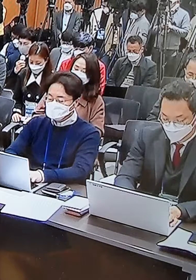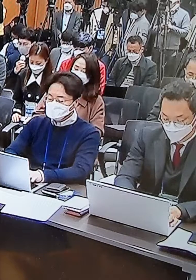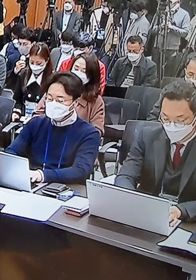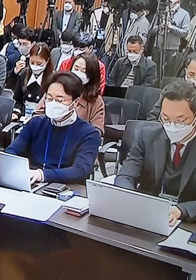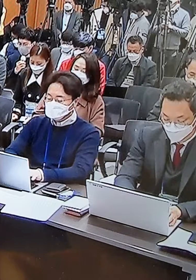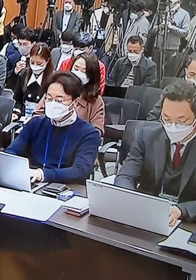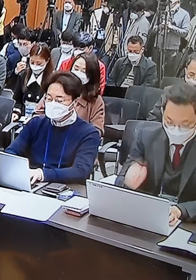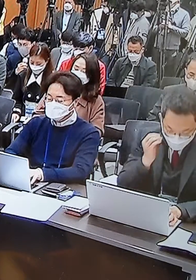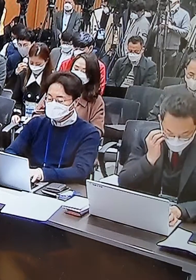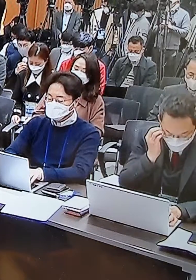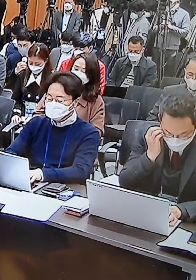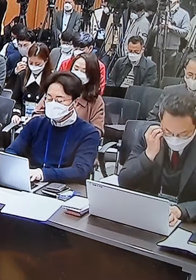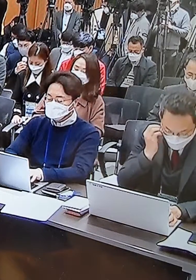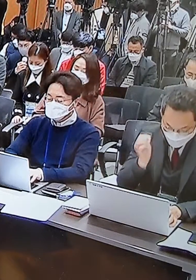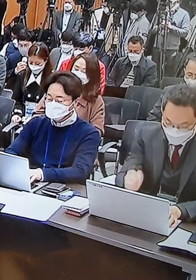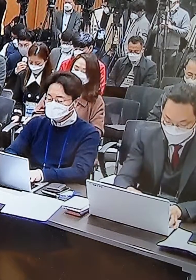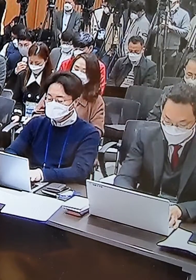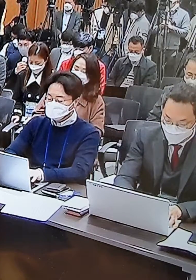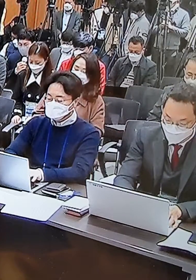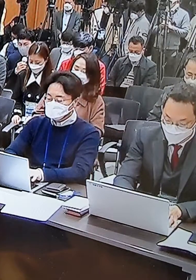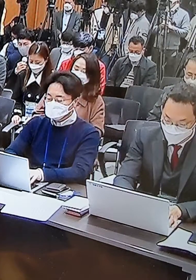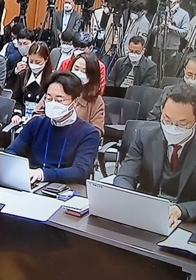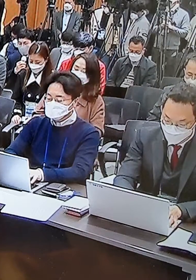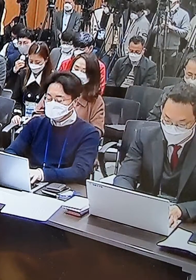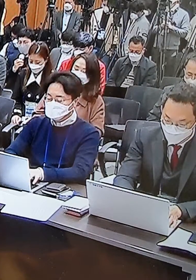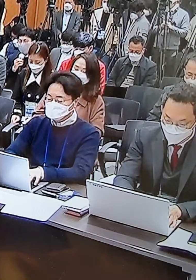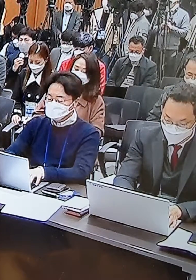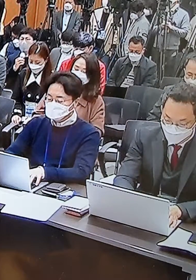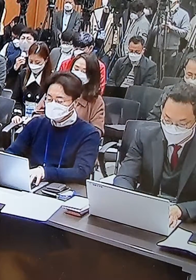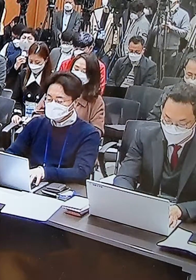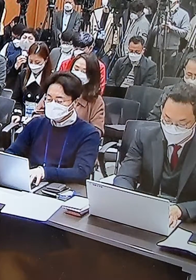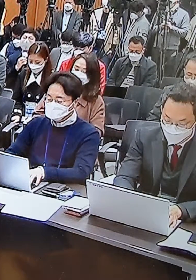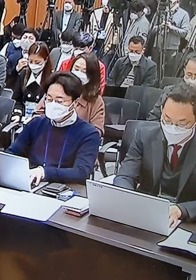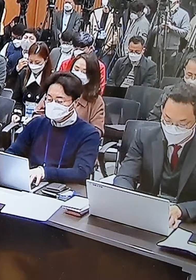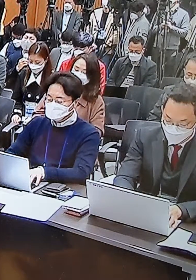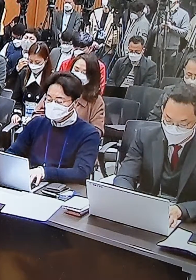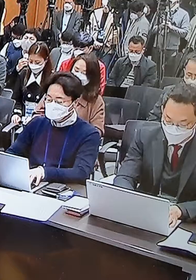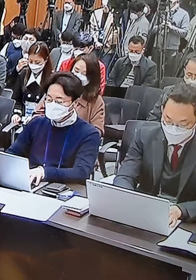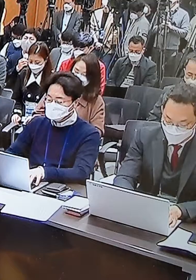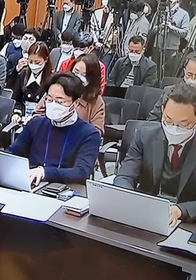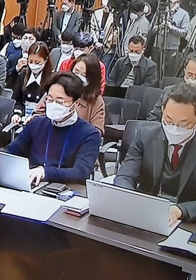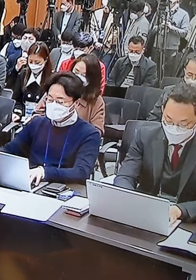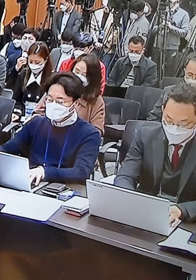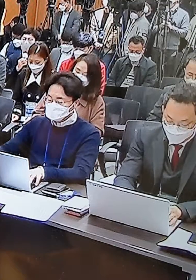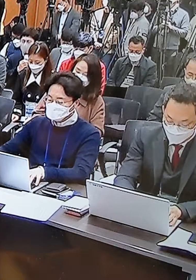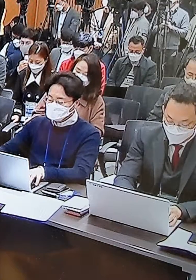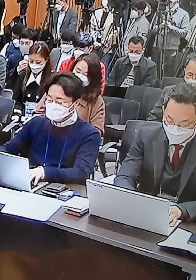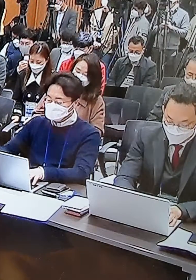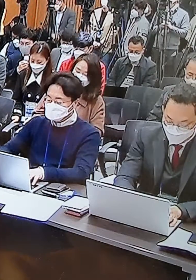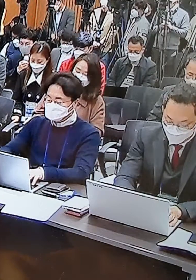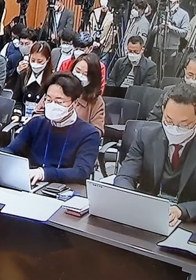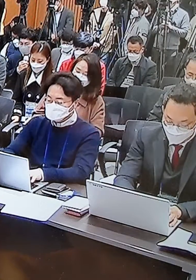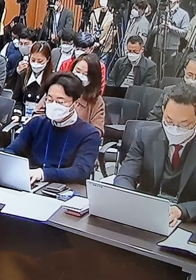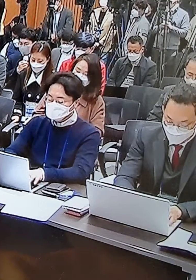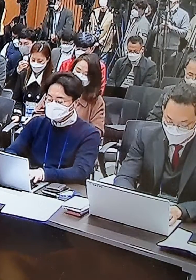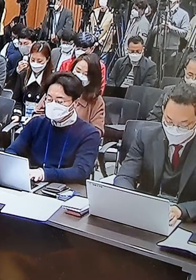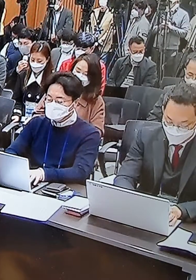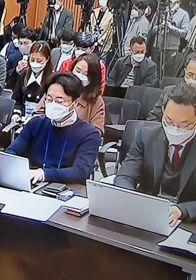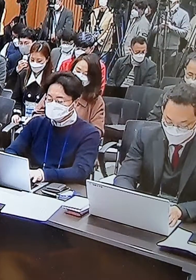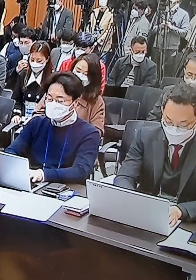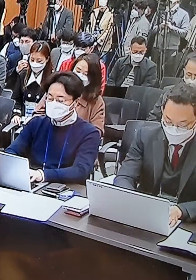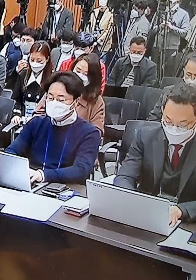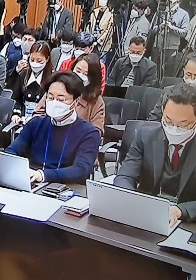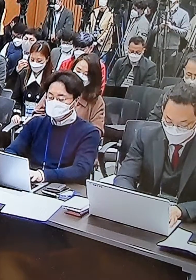take a night. After that break, the cold